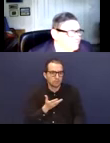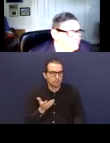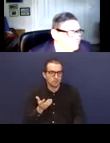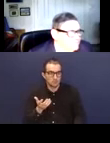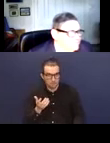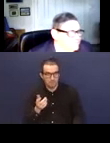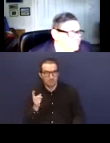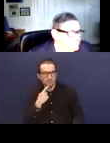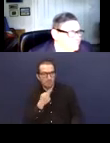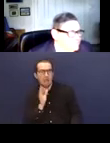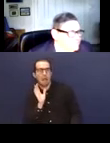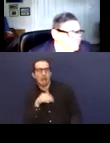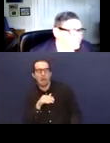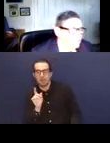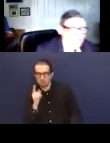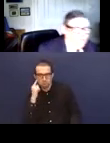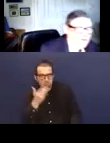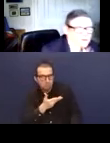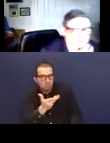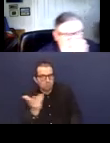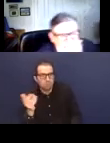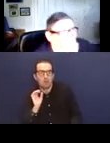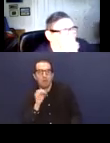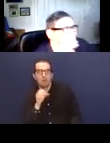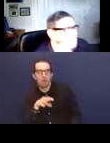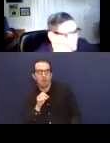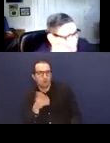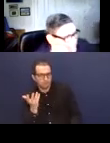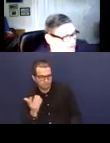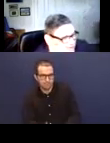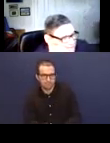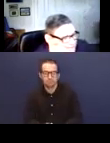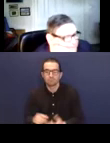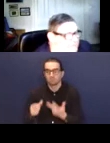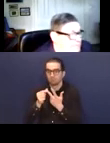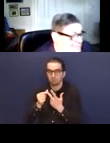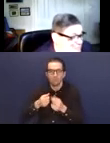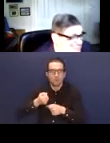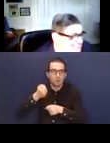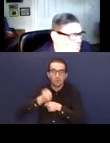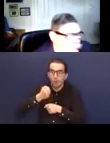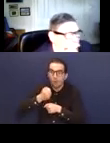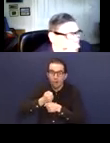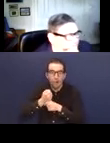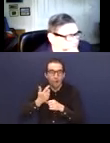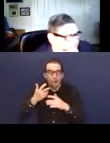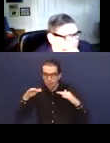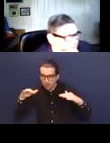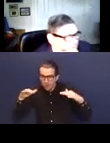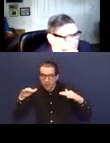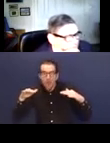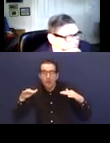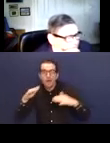mean you don't need to take action. 4. Employment of disabled people is lower than the rest of the population, with